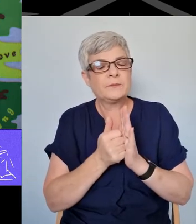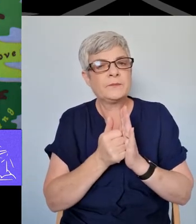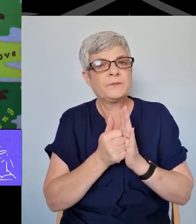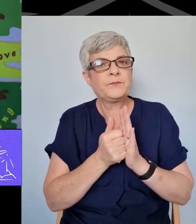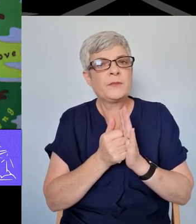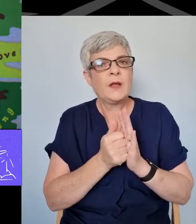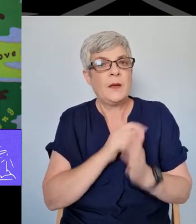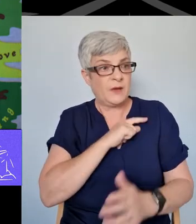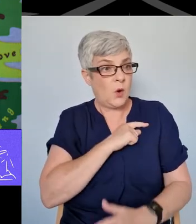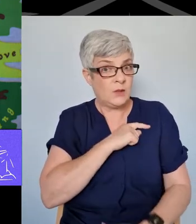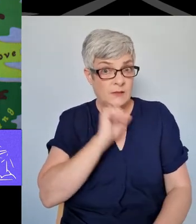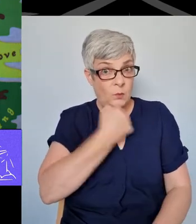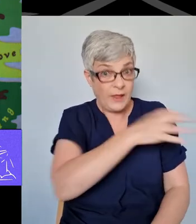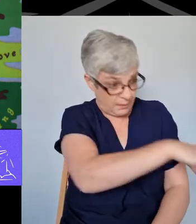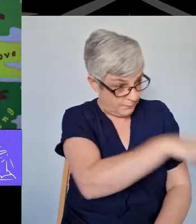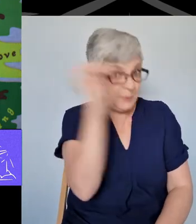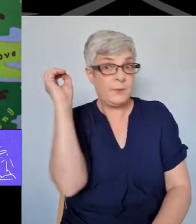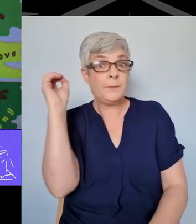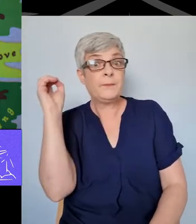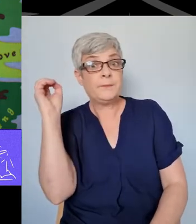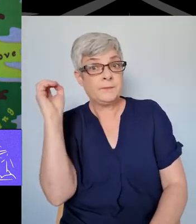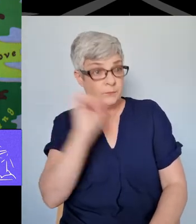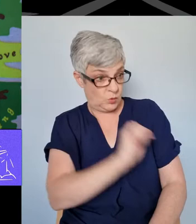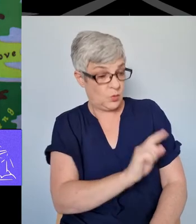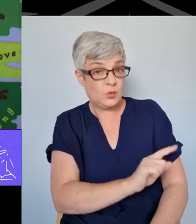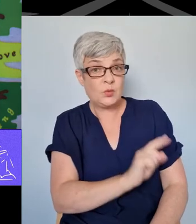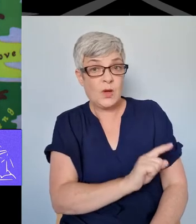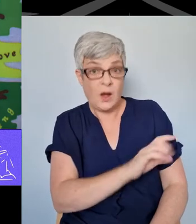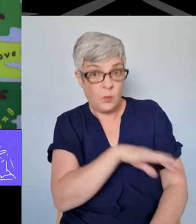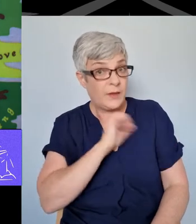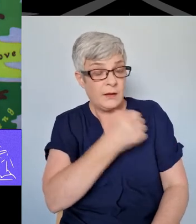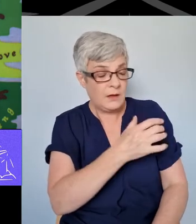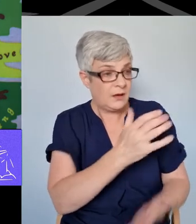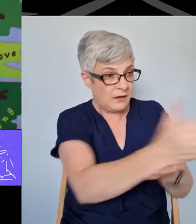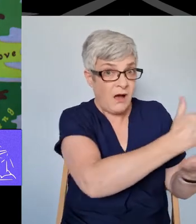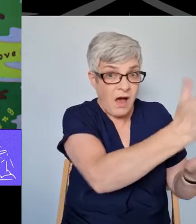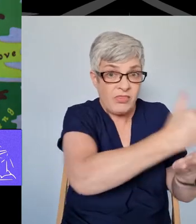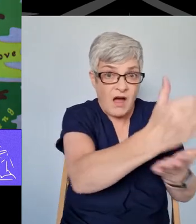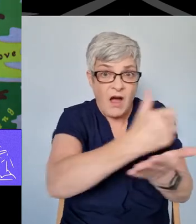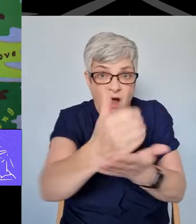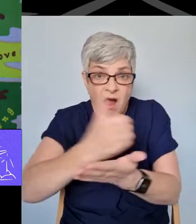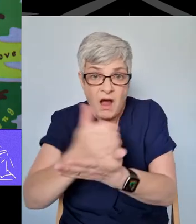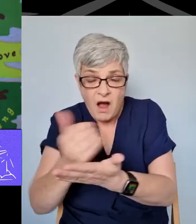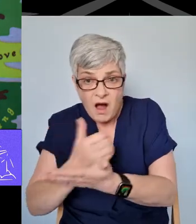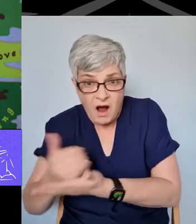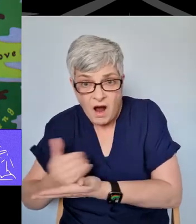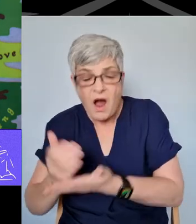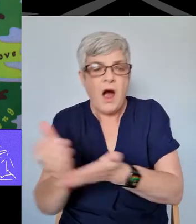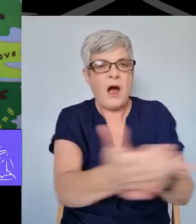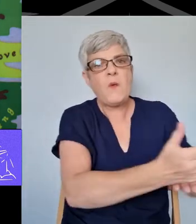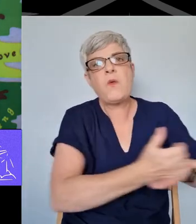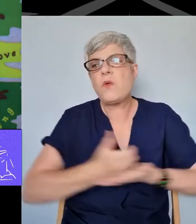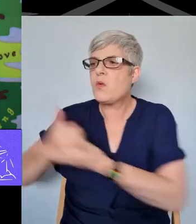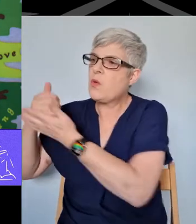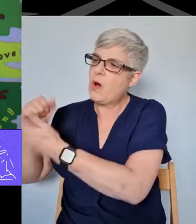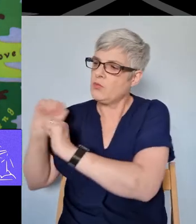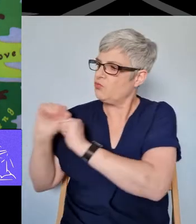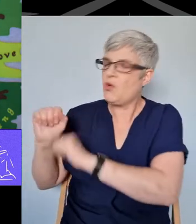For I will take you out of the nations. I will gather you from all the countries and bring you back to your own